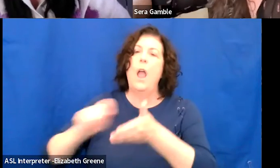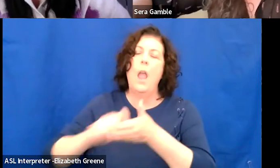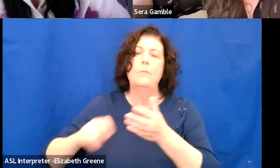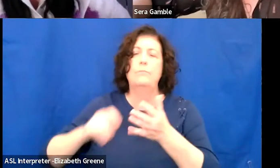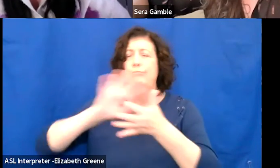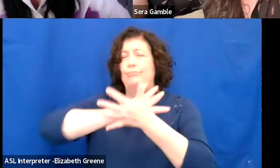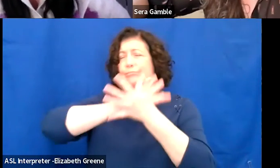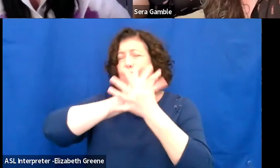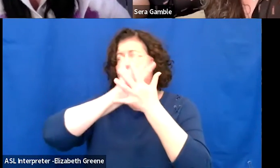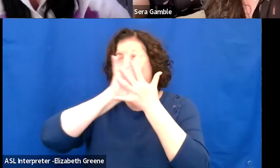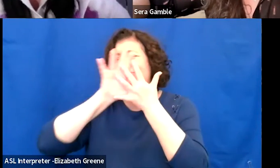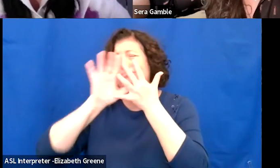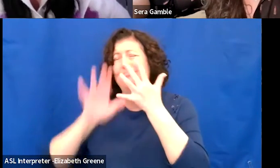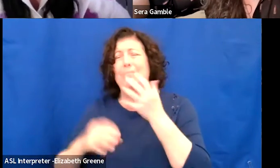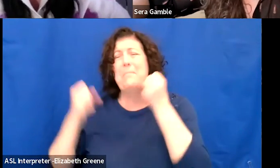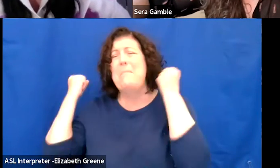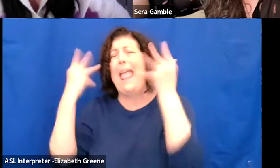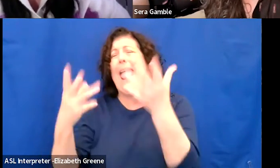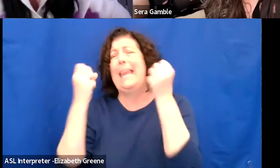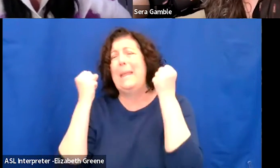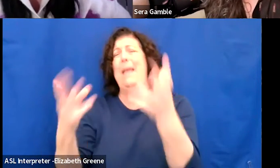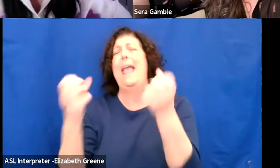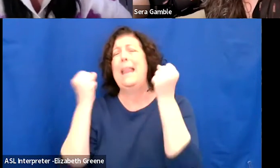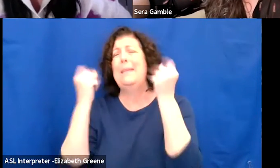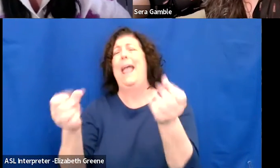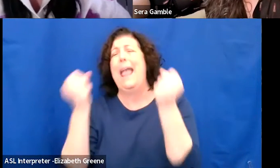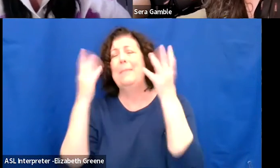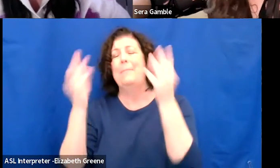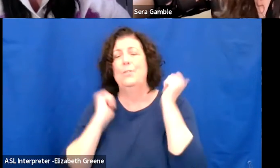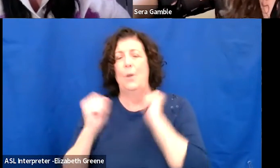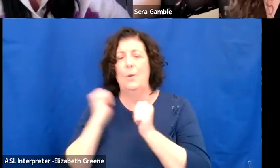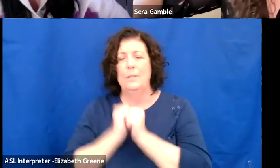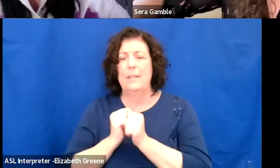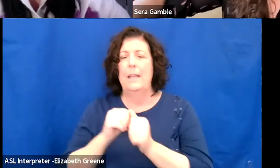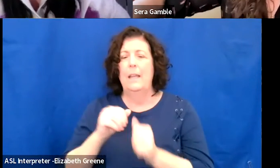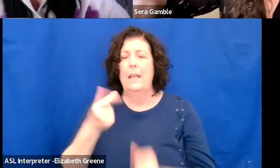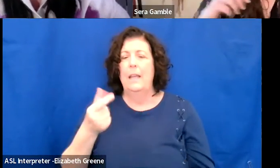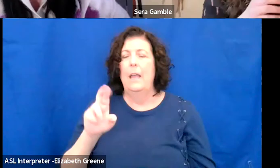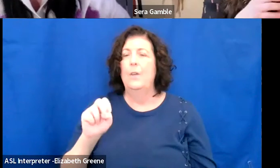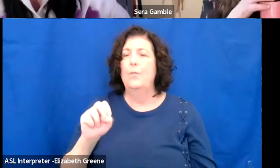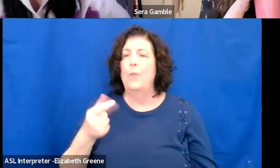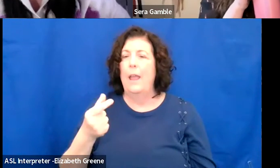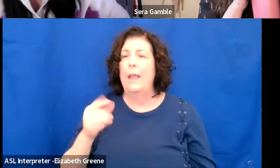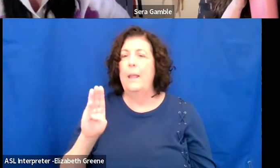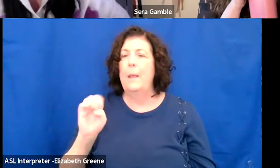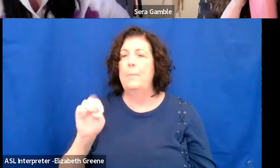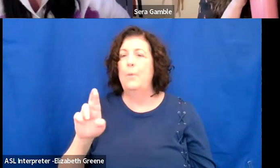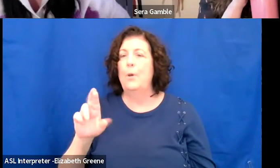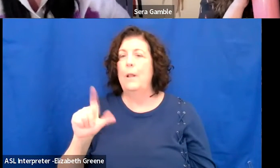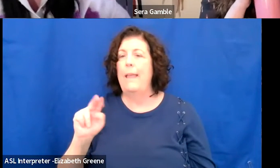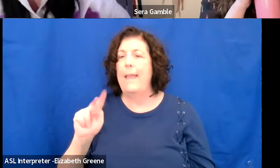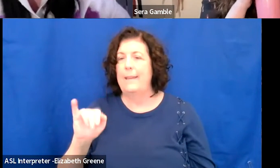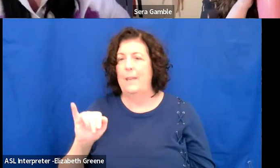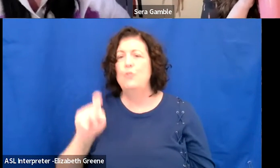has a gazillion shows. Berlanti. He runs the CW, basically. Yes. Hilarious. Okay. So you guys did